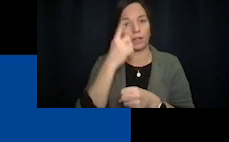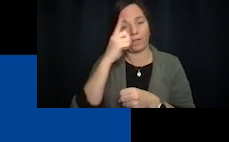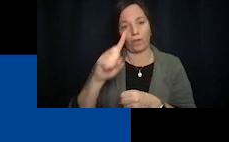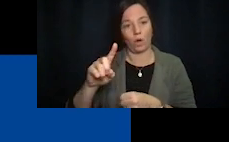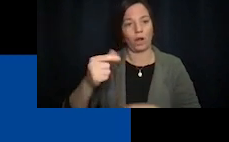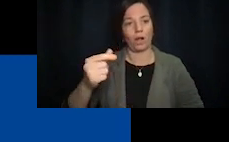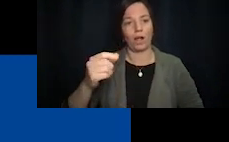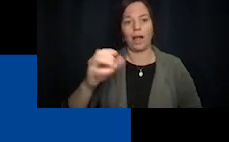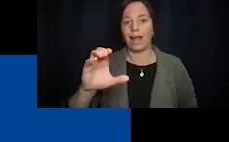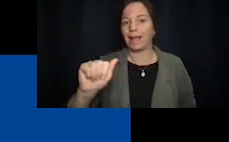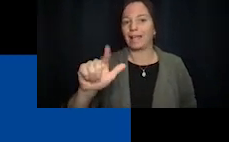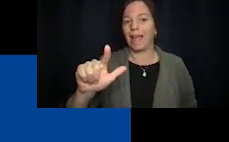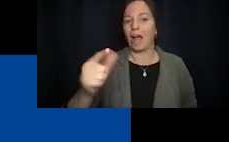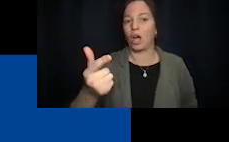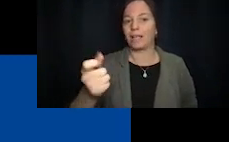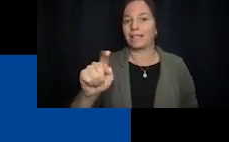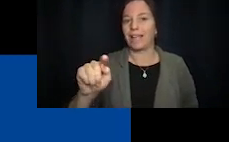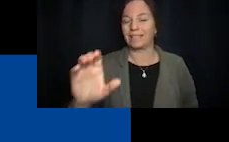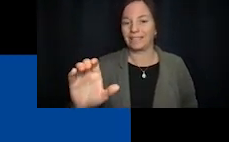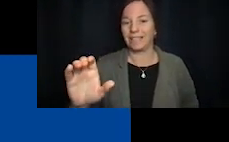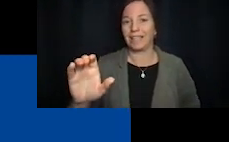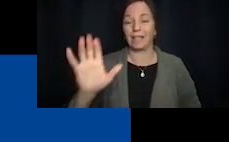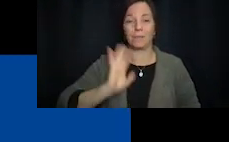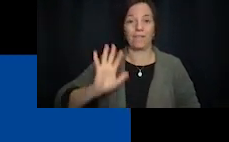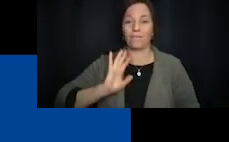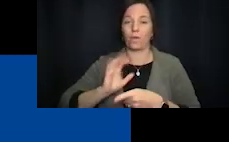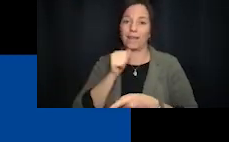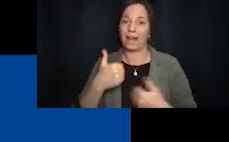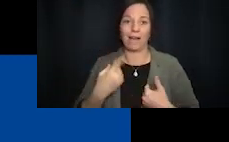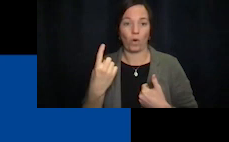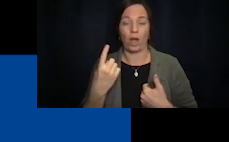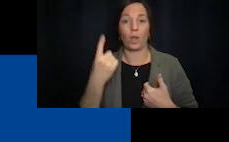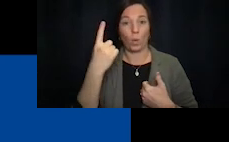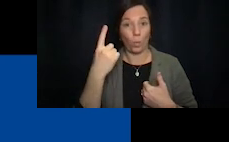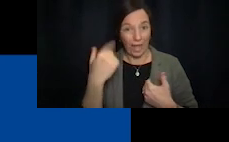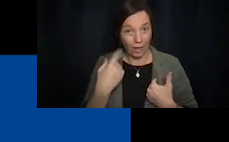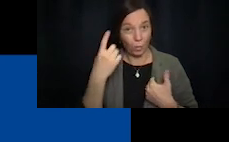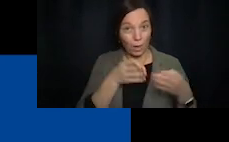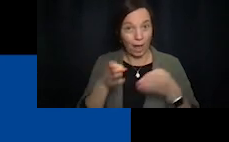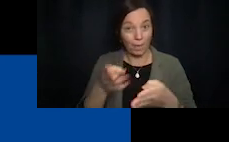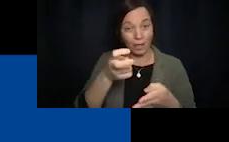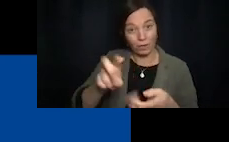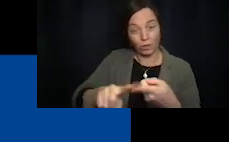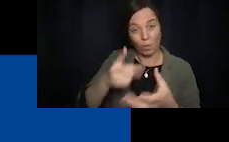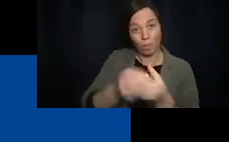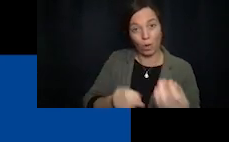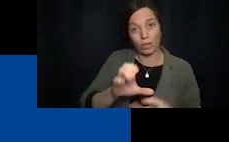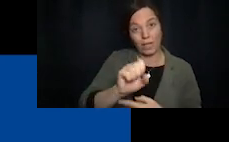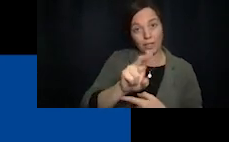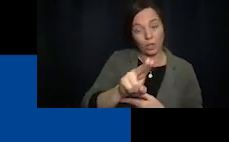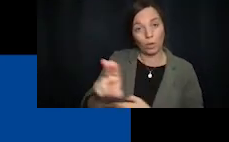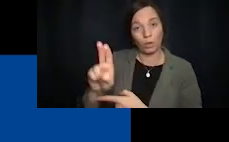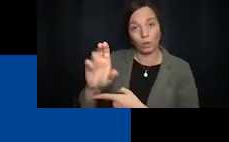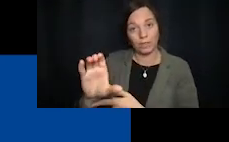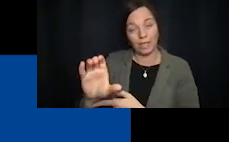CalGETSE, new in the sense that if they weren't in iGETSE, which was the one pathway we already had that transfers to both CSU and UC,